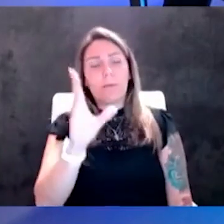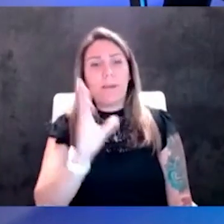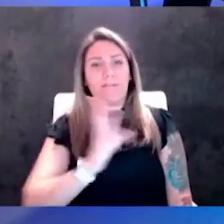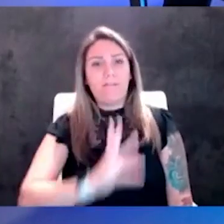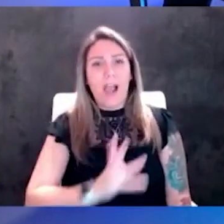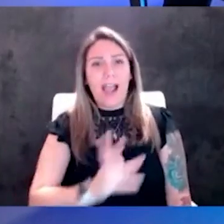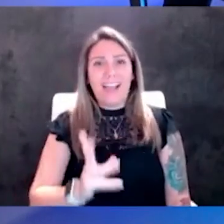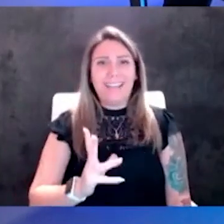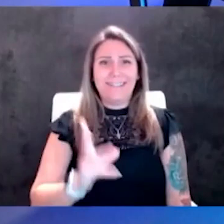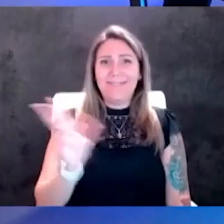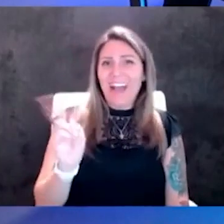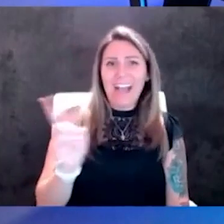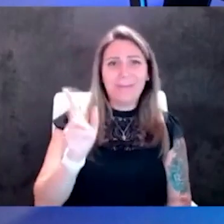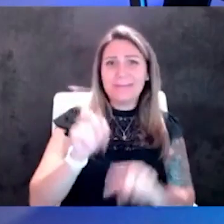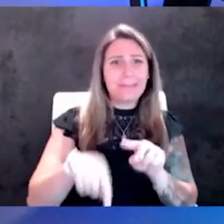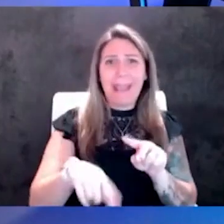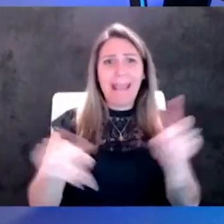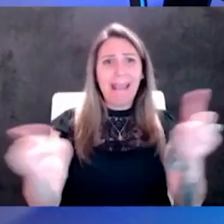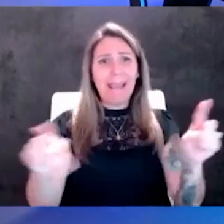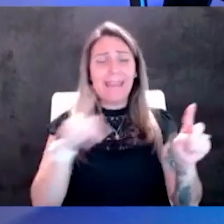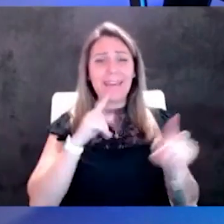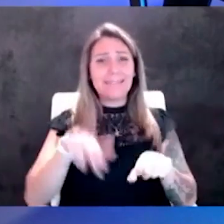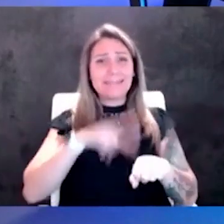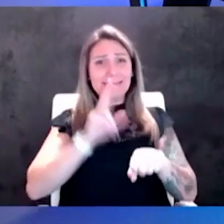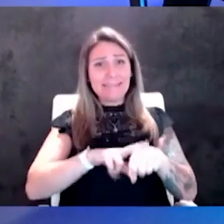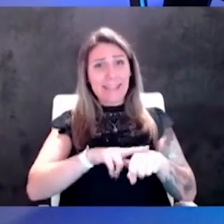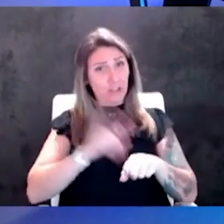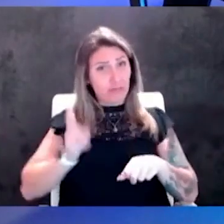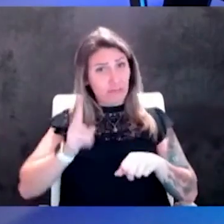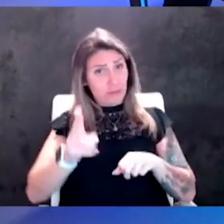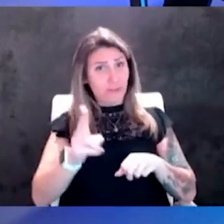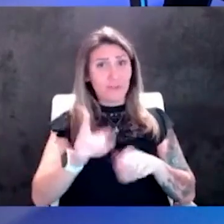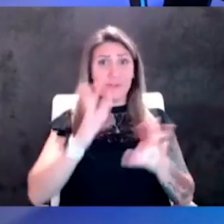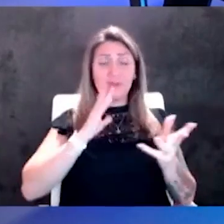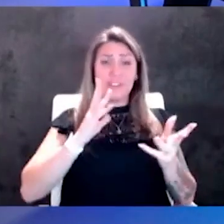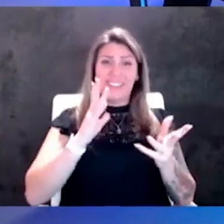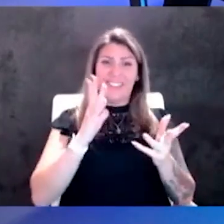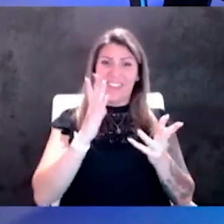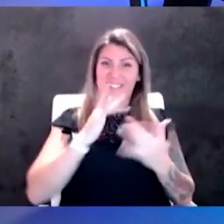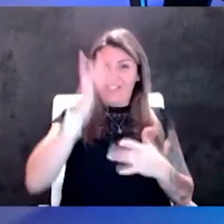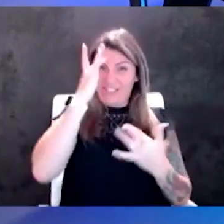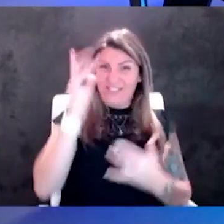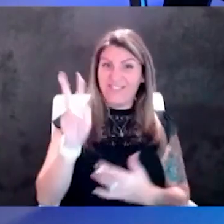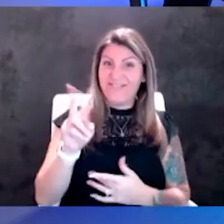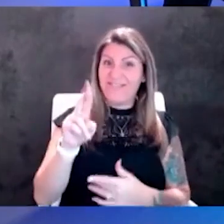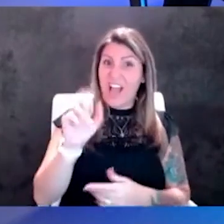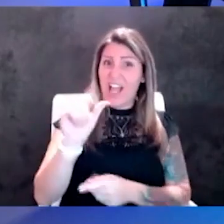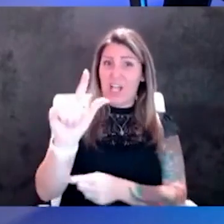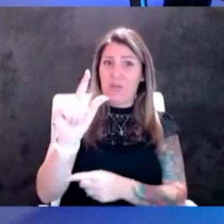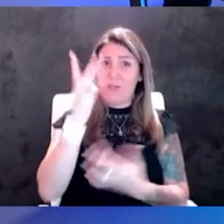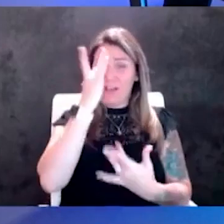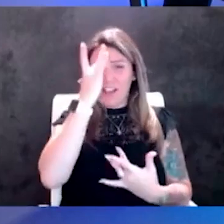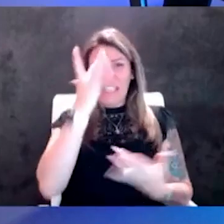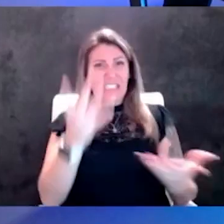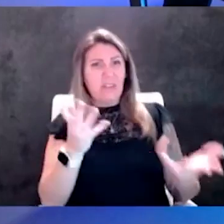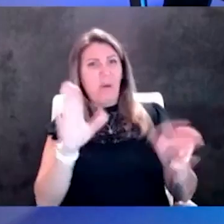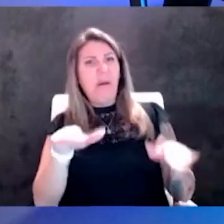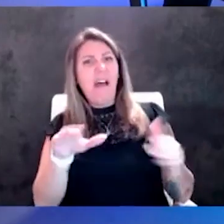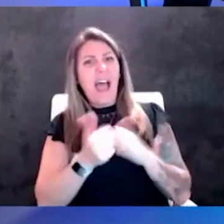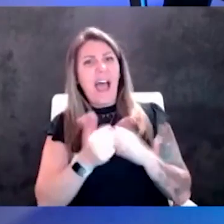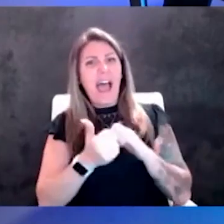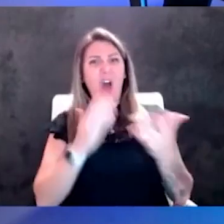and that's a natural history of a viral disease. So, Simpson, how do we combat that? This attitude that I got to have an